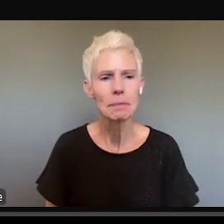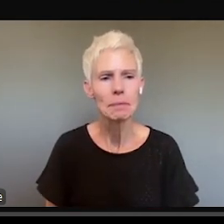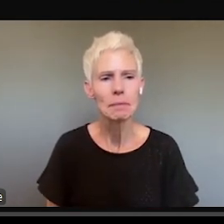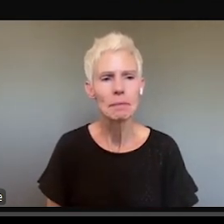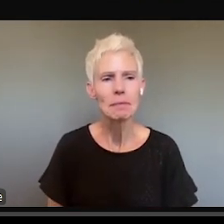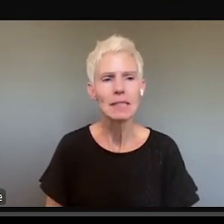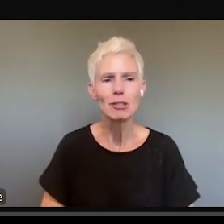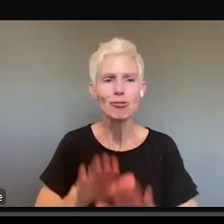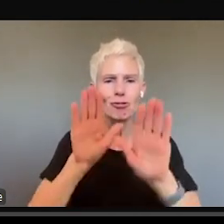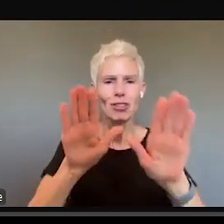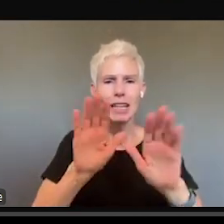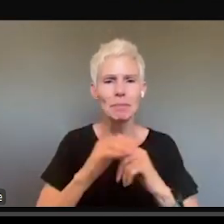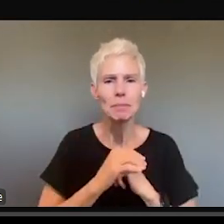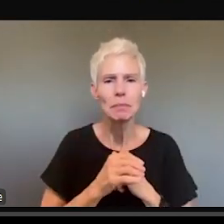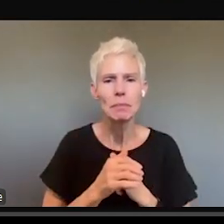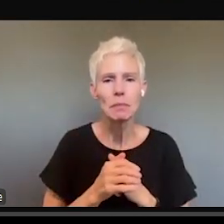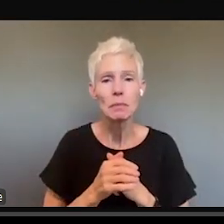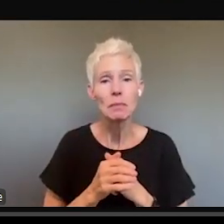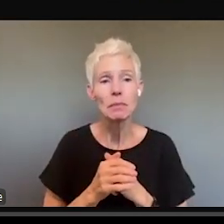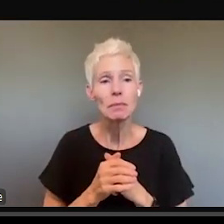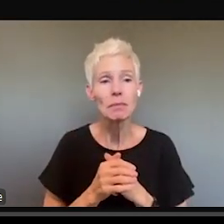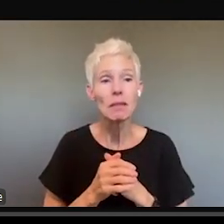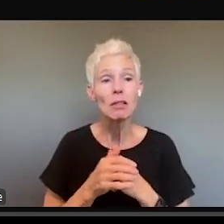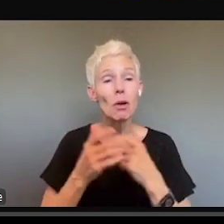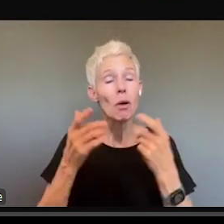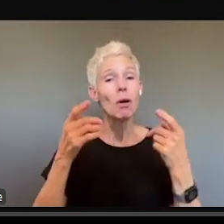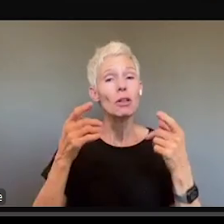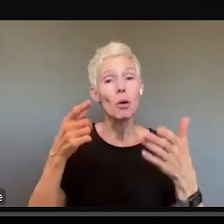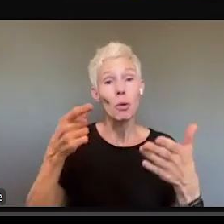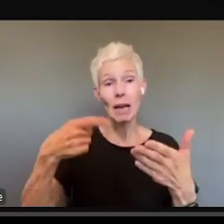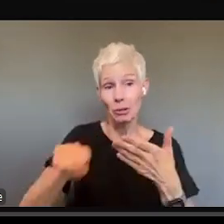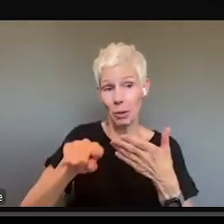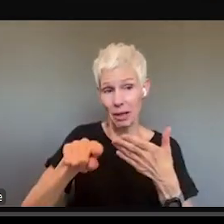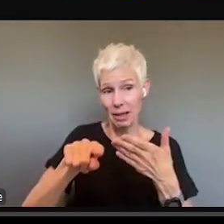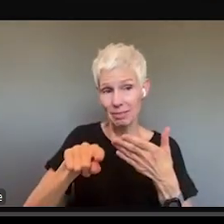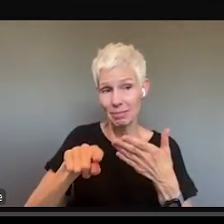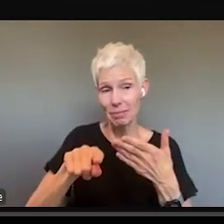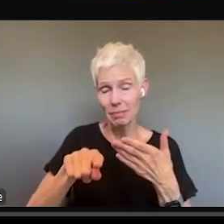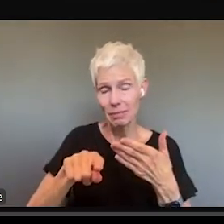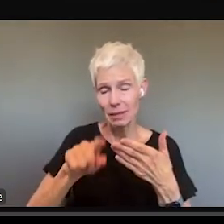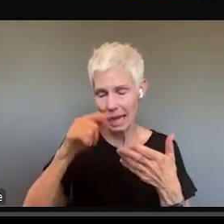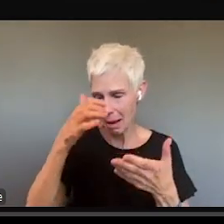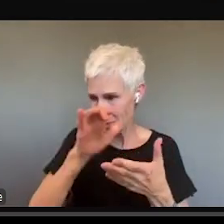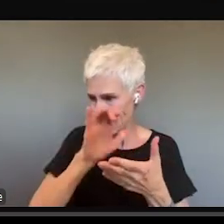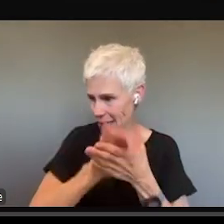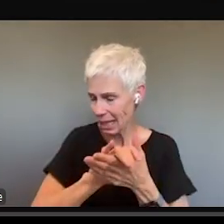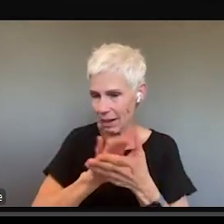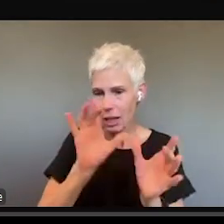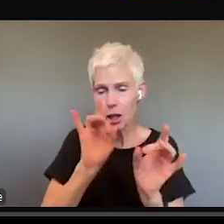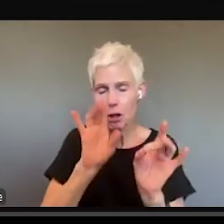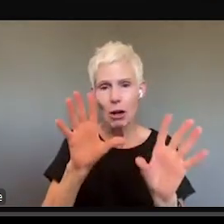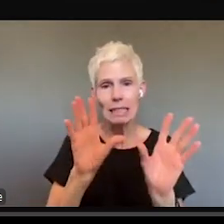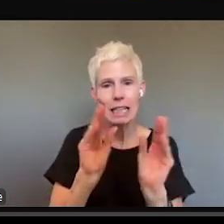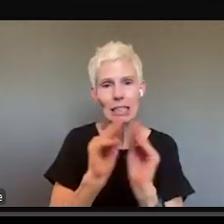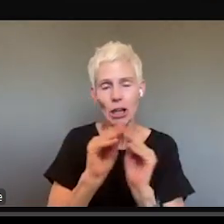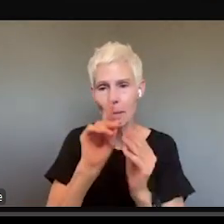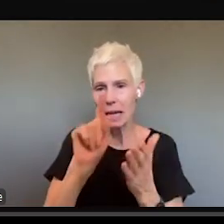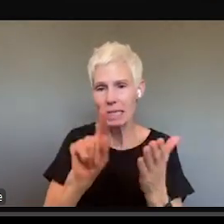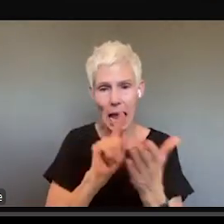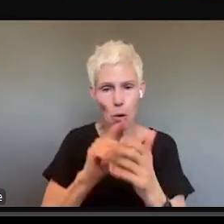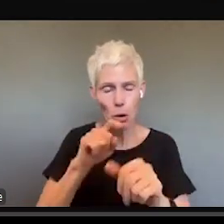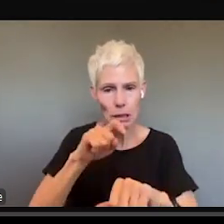Great. So coming up next week, I can't believe how fast this Crisis Jam went in this